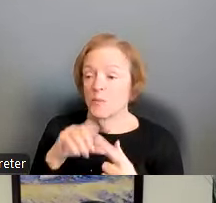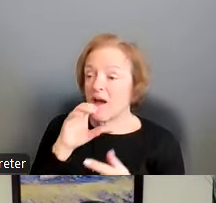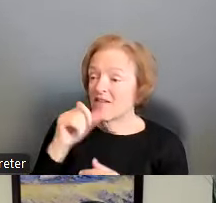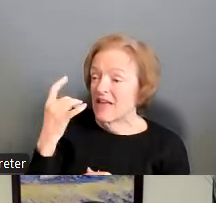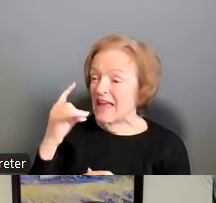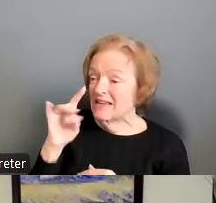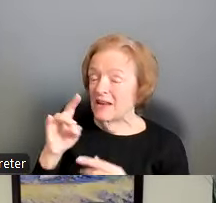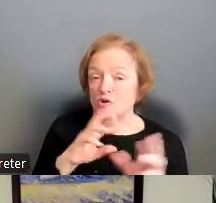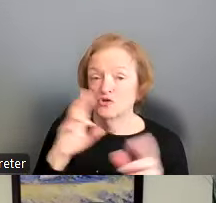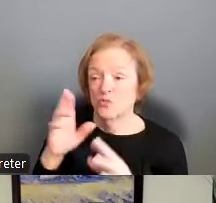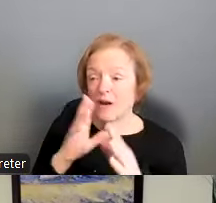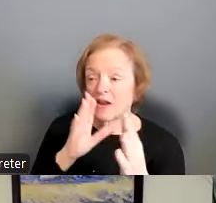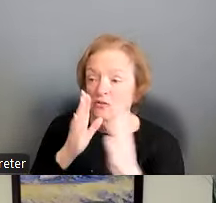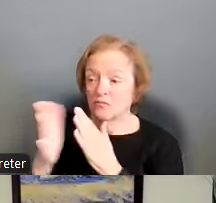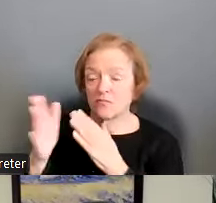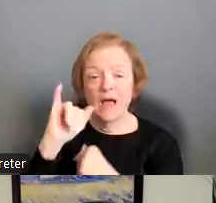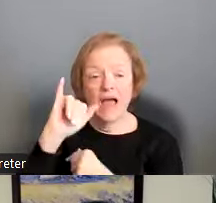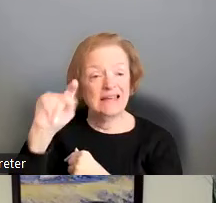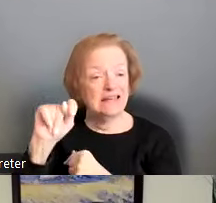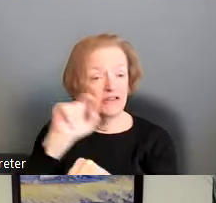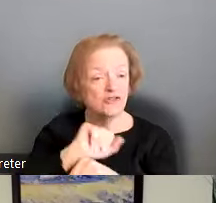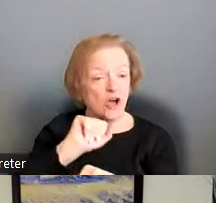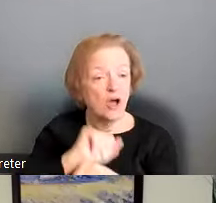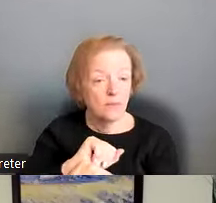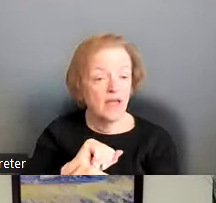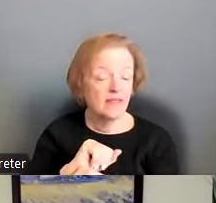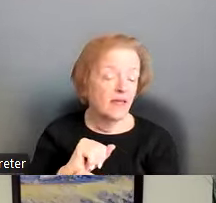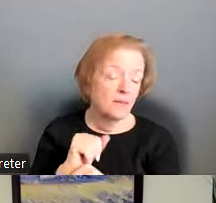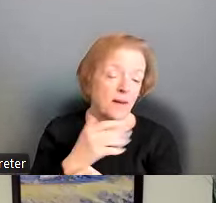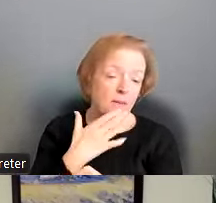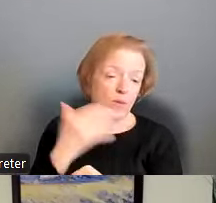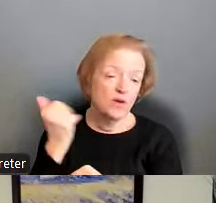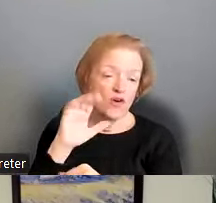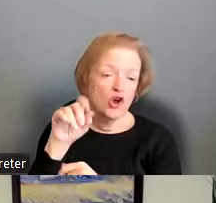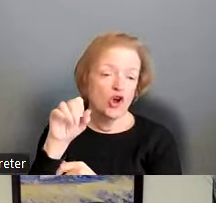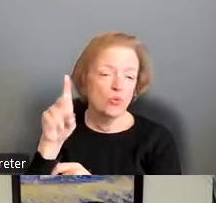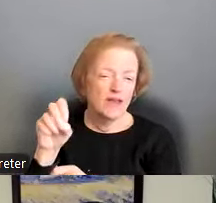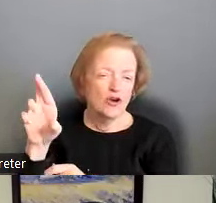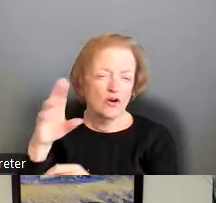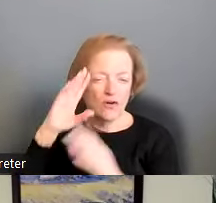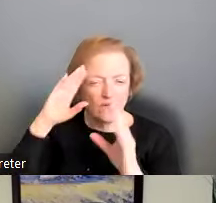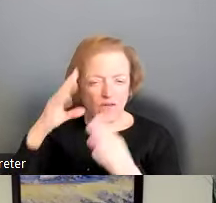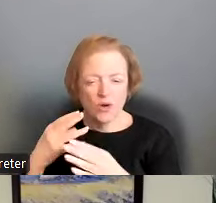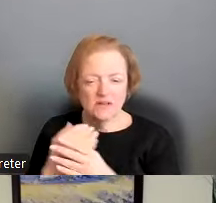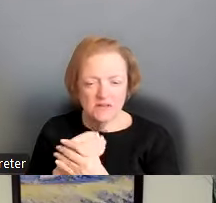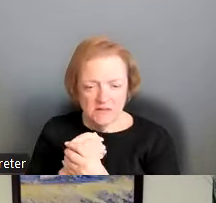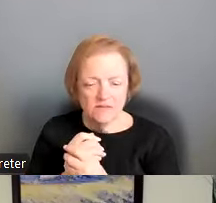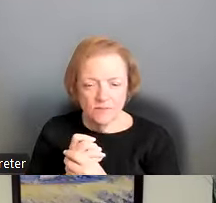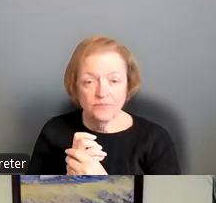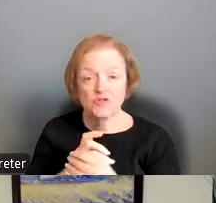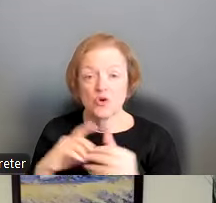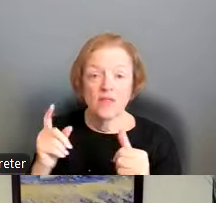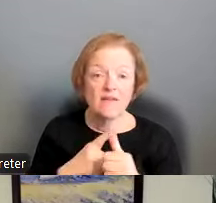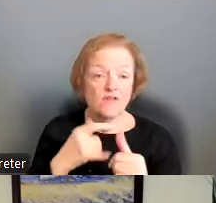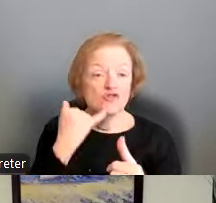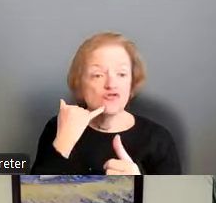right into an IT job, and they might find our career focused program more. So we try to, that initial call, we try to evaluate where that person